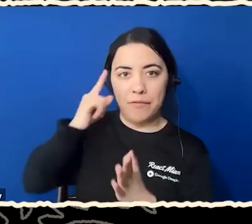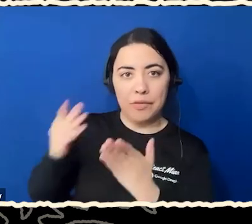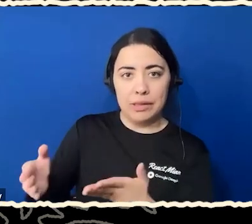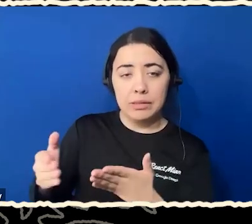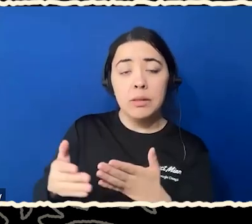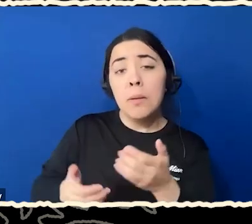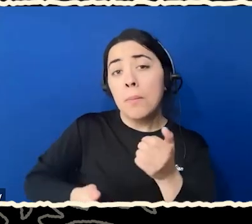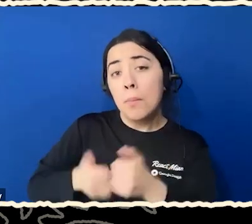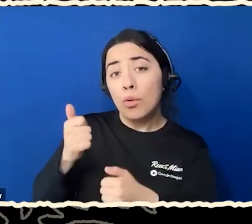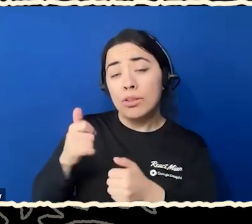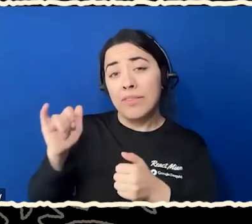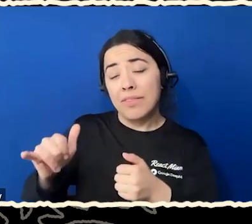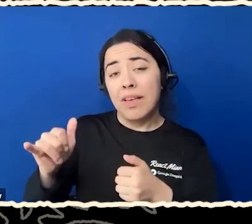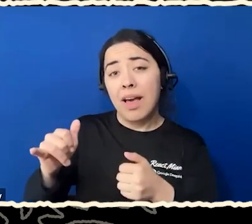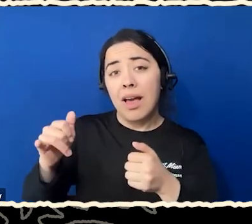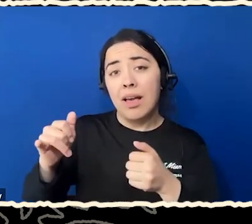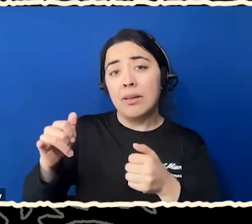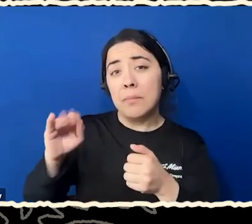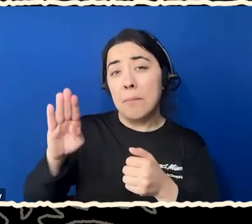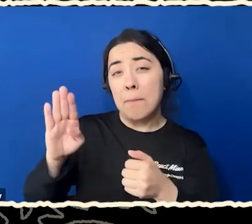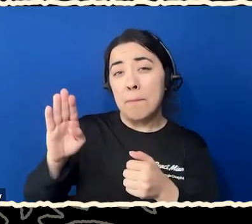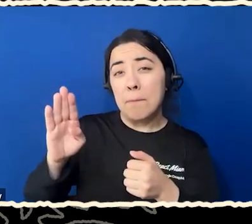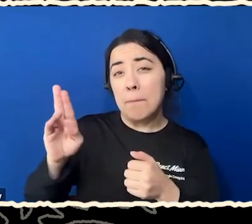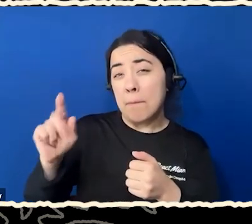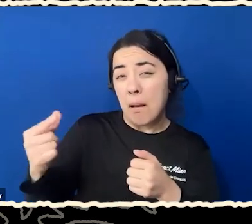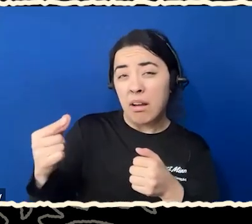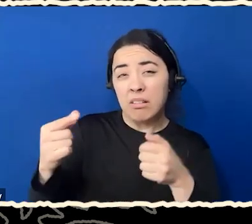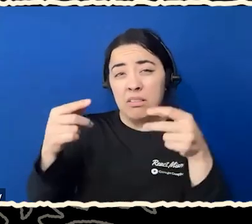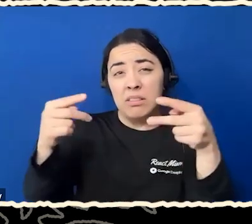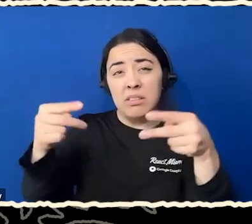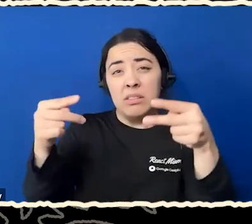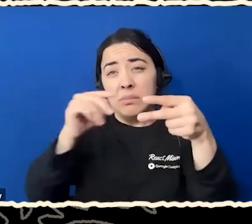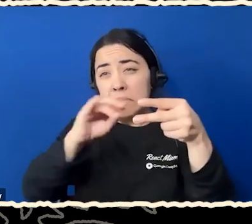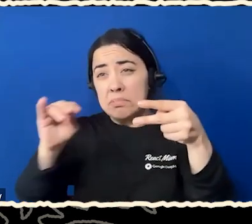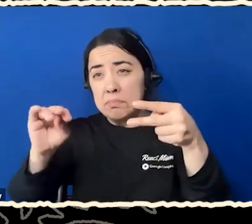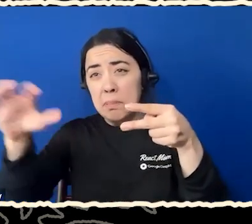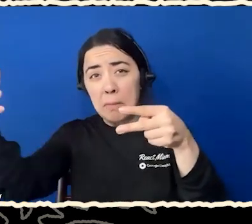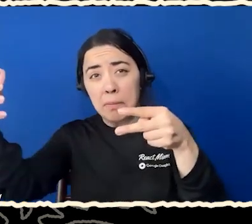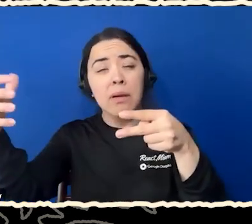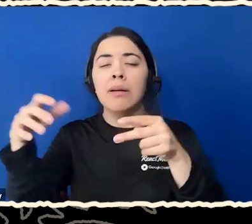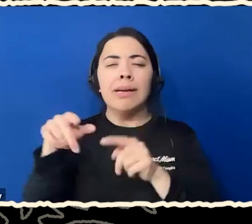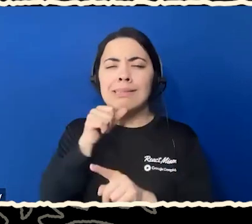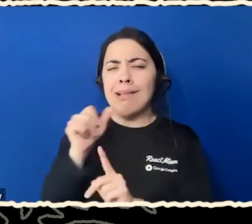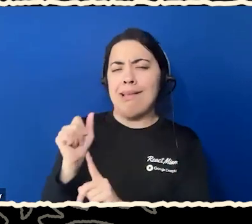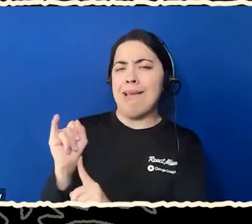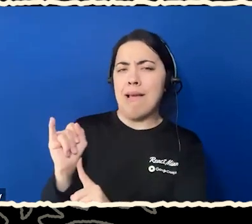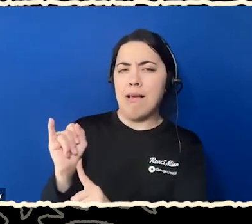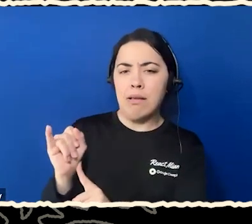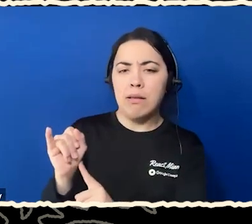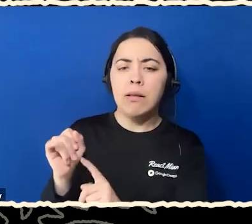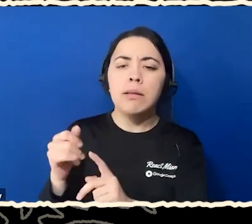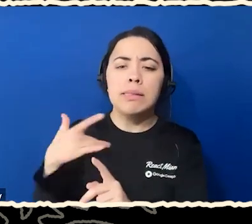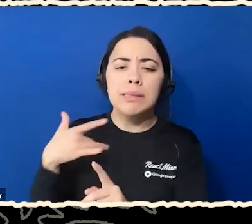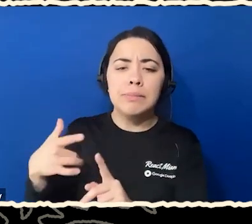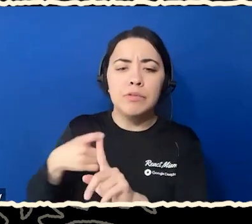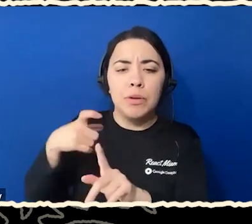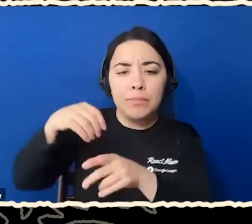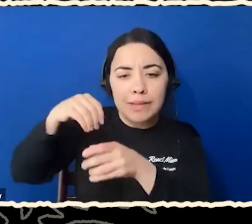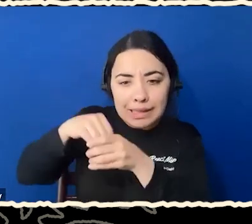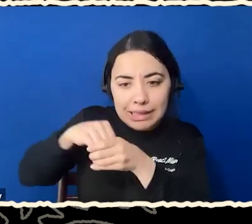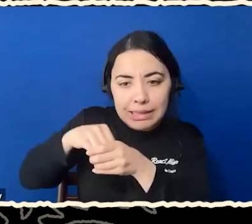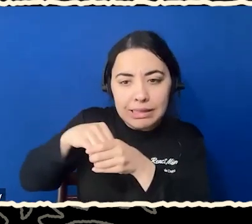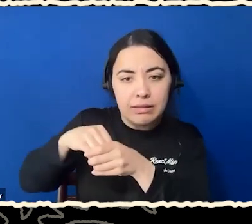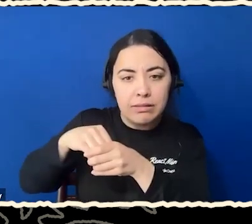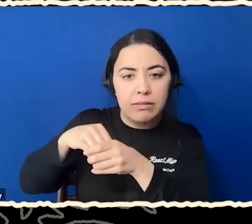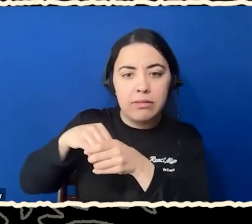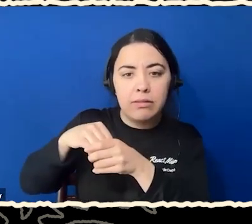AI bugs. They're React bugs with an AI trigger. But those aren't model problems. They're front-end problems. There's other